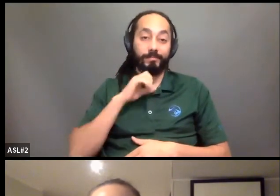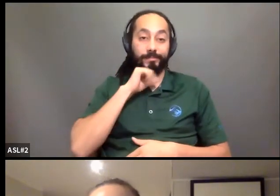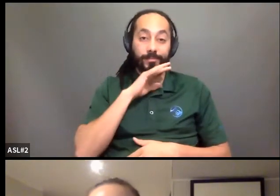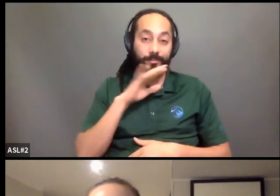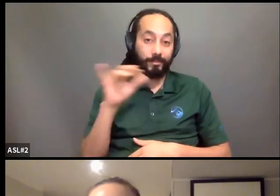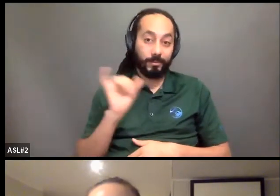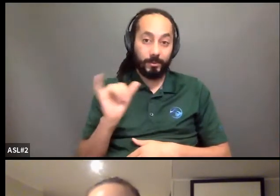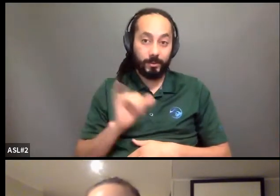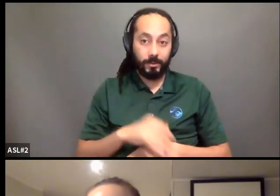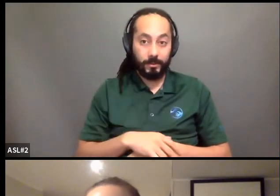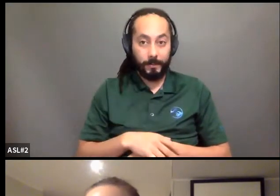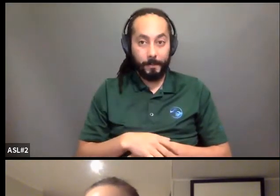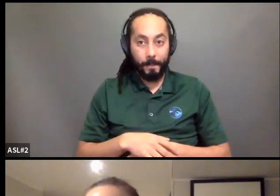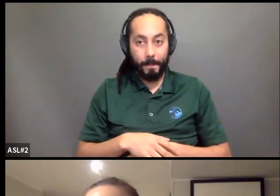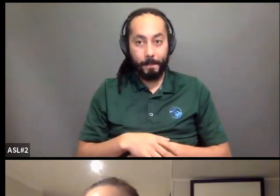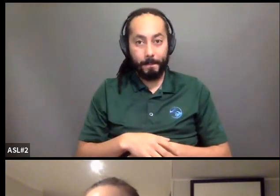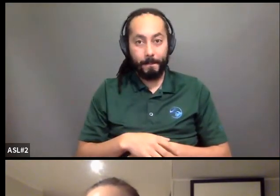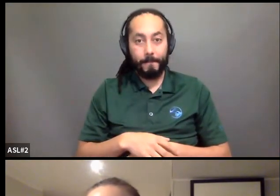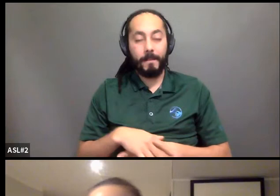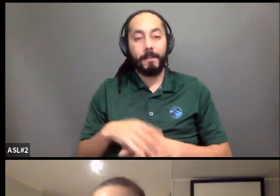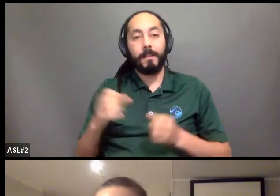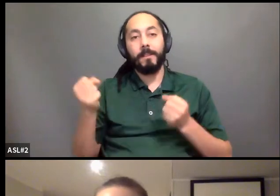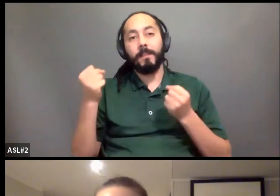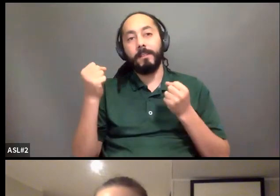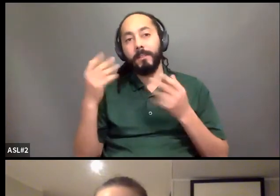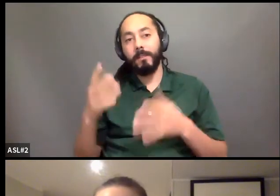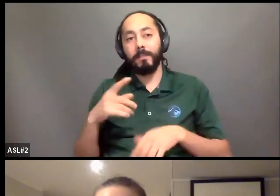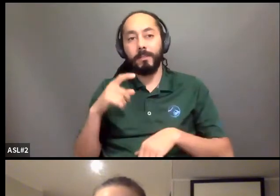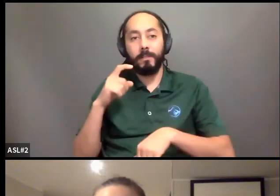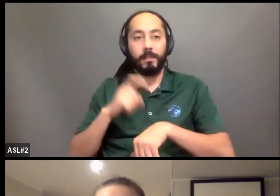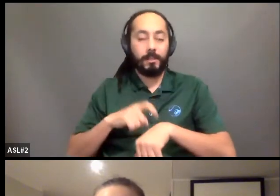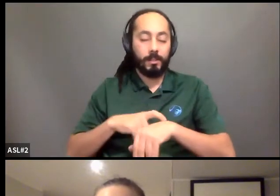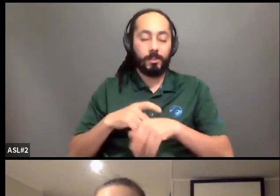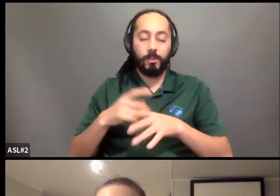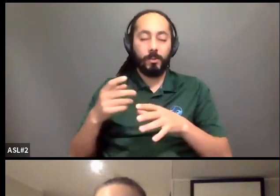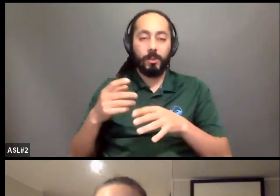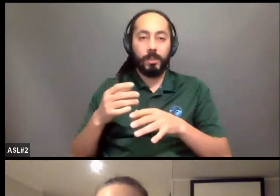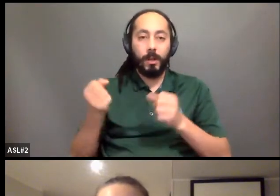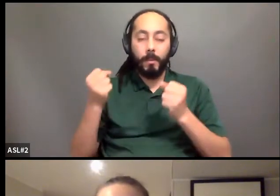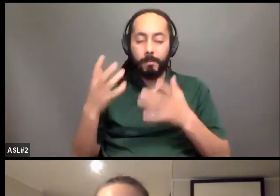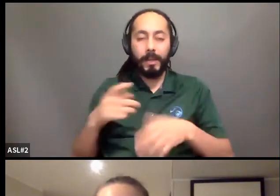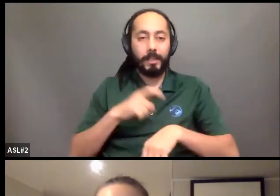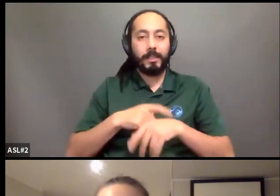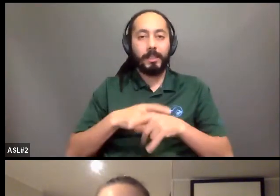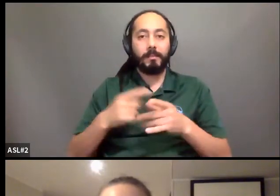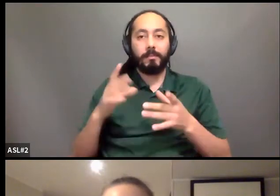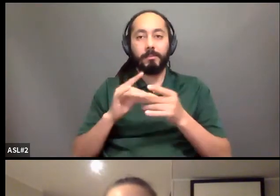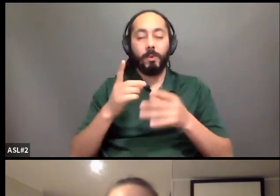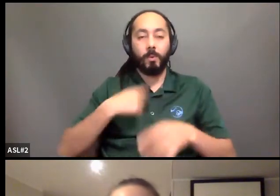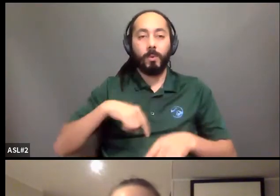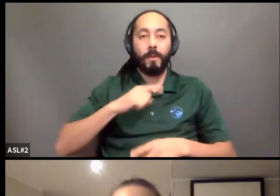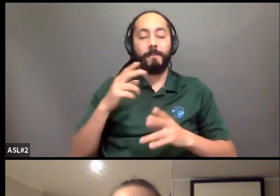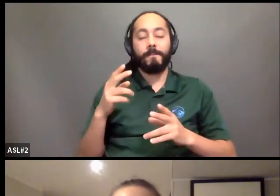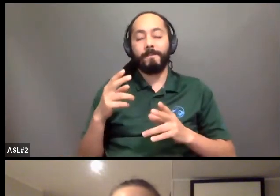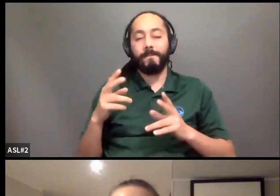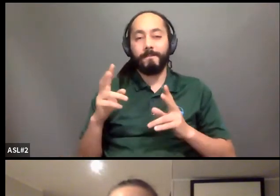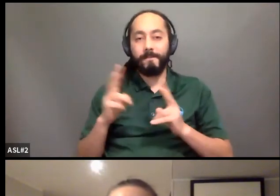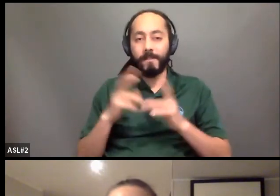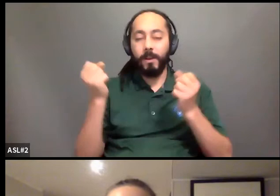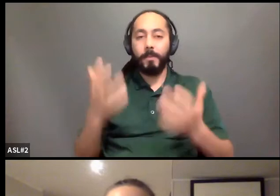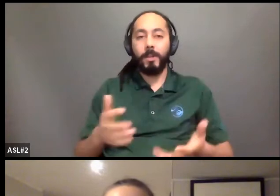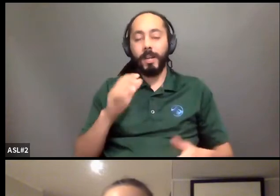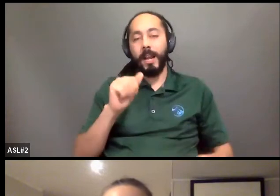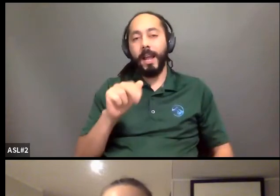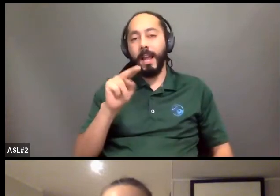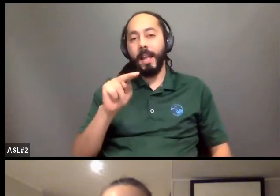You know, we spend a lot of time talking about we're super anthropocentric. Oh my gosh, we're so anthropocentric. You know, but what we